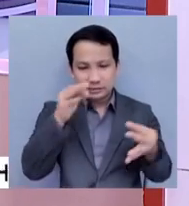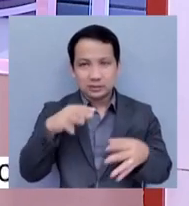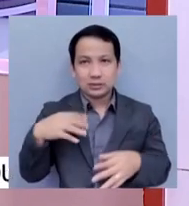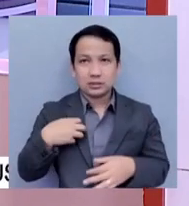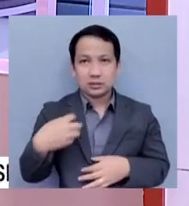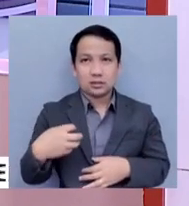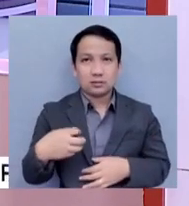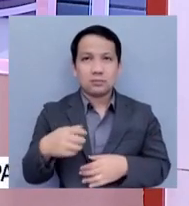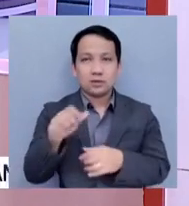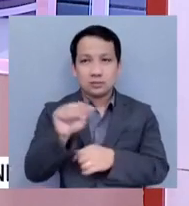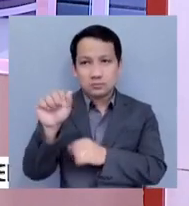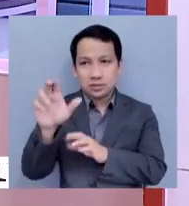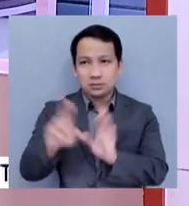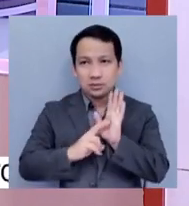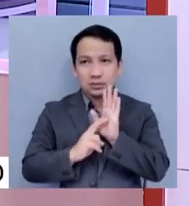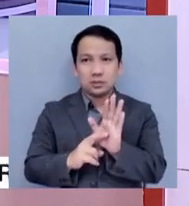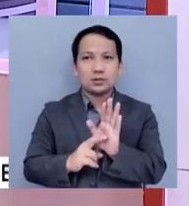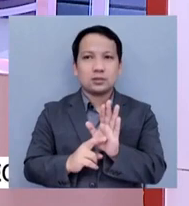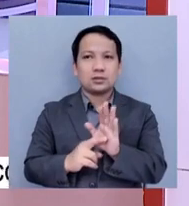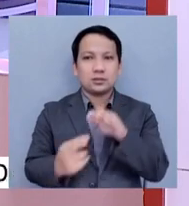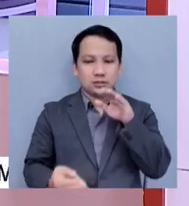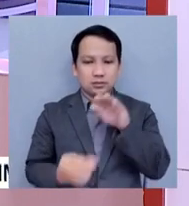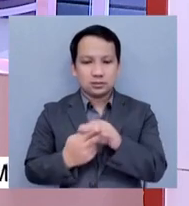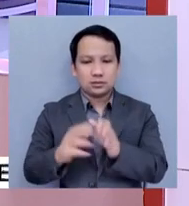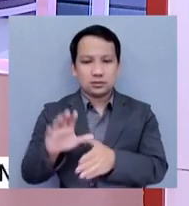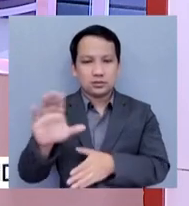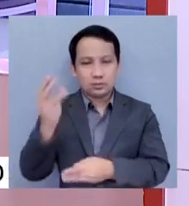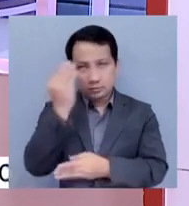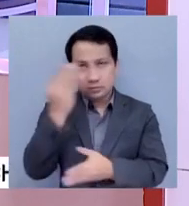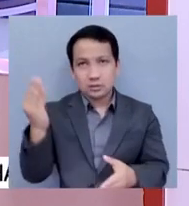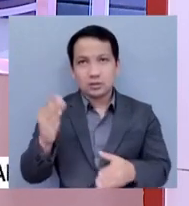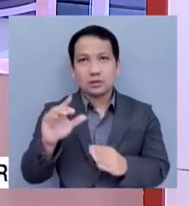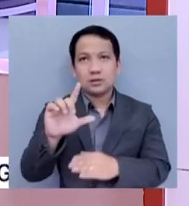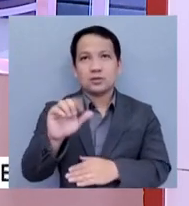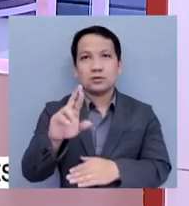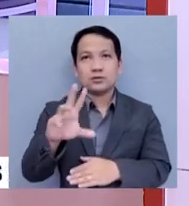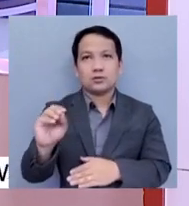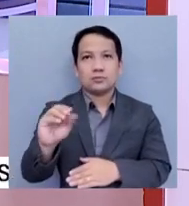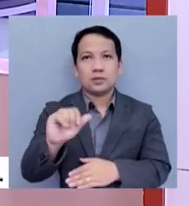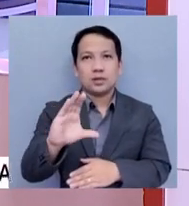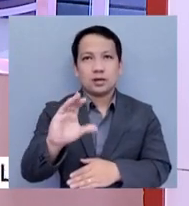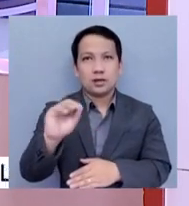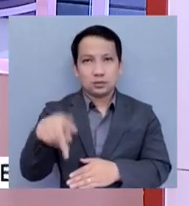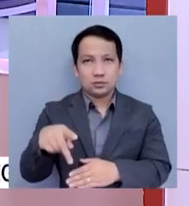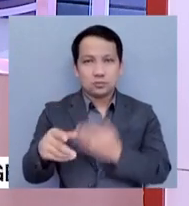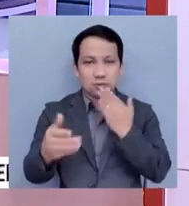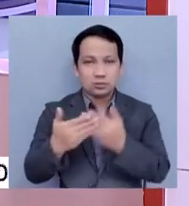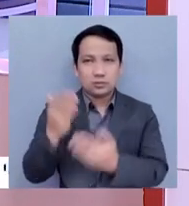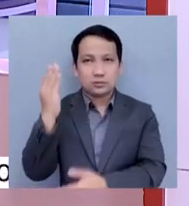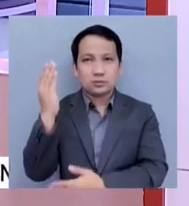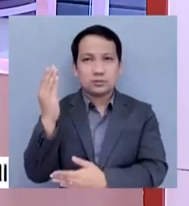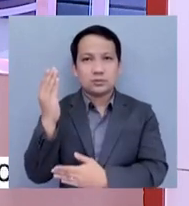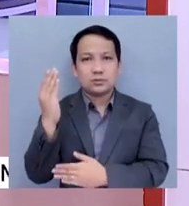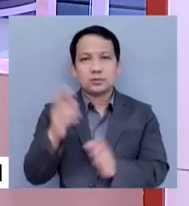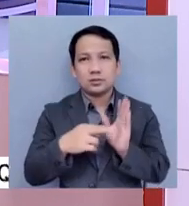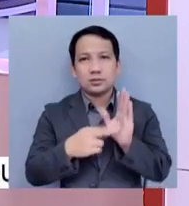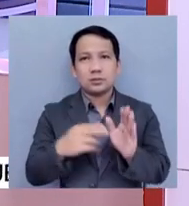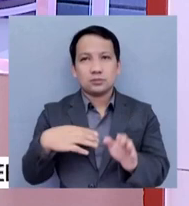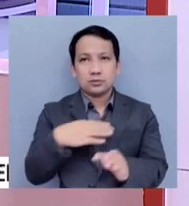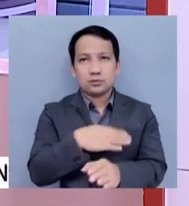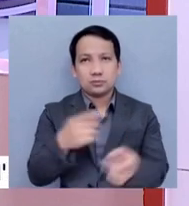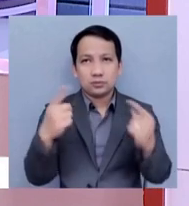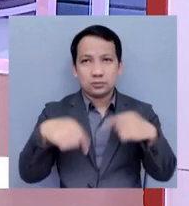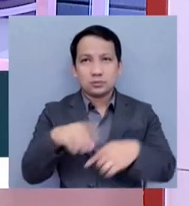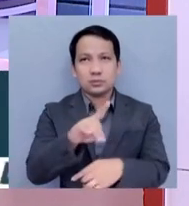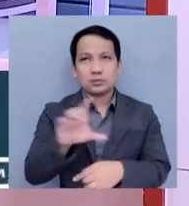by Antipolo Representative and retired police official Romeo Acop. Good noon, Representative Acop, and welcome to Dateline